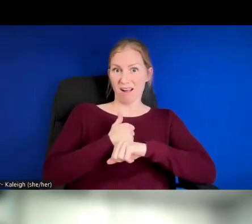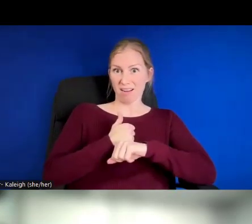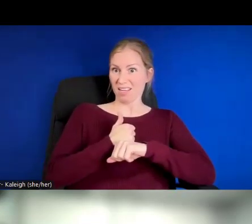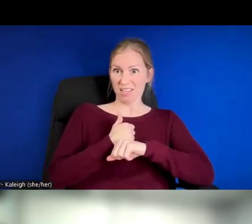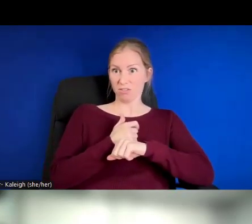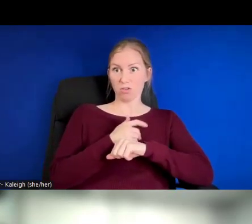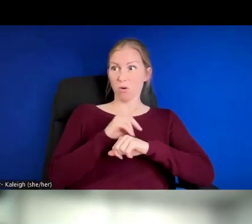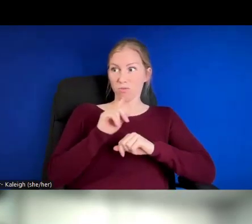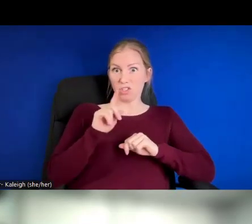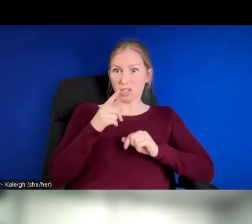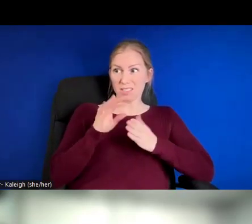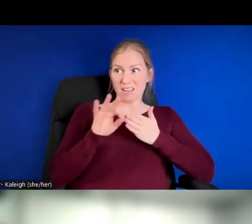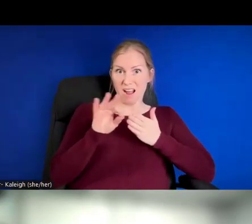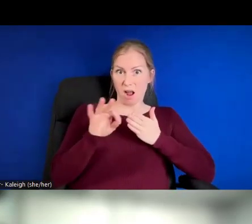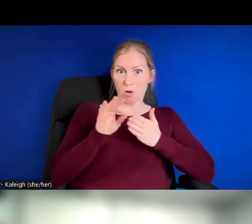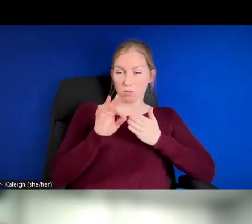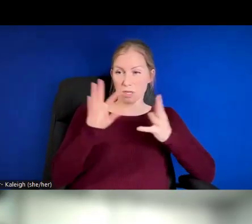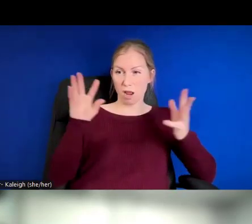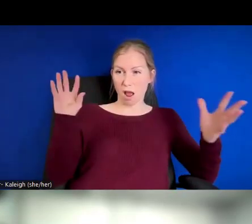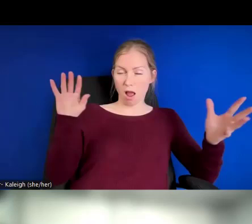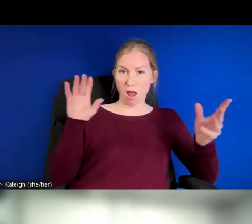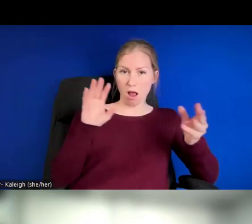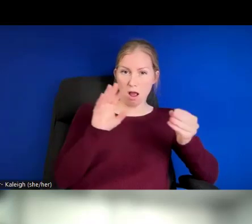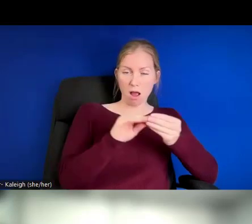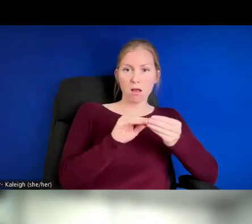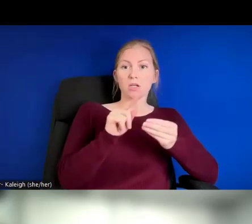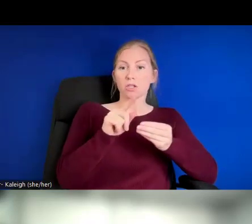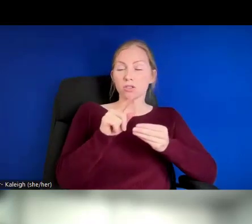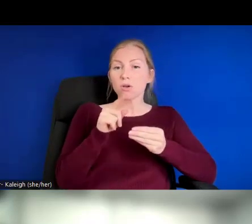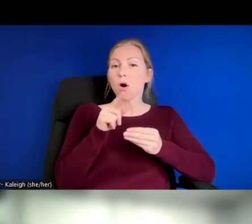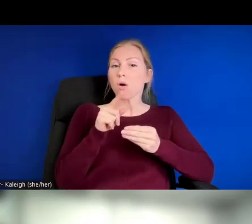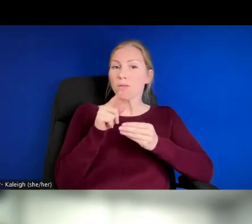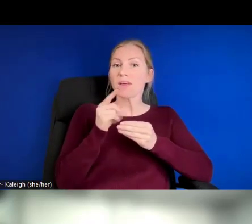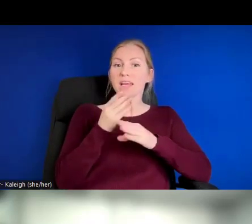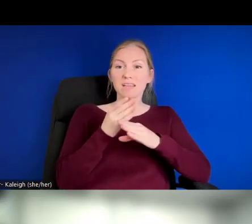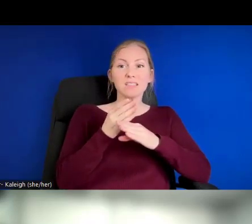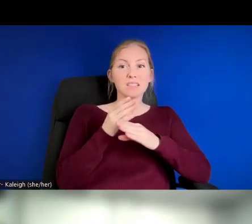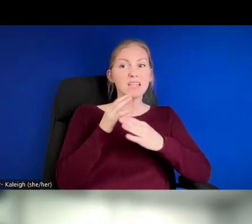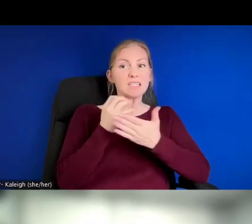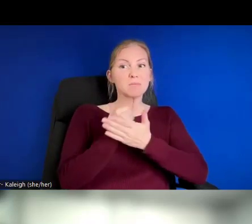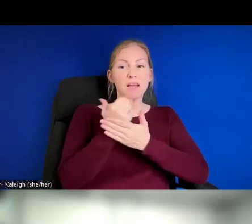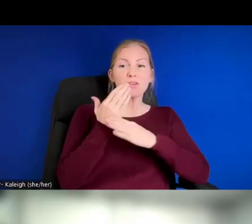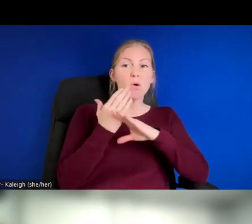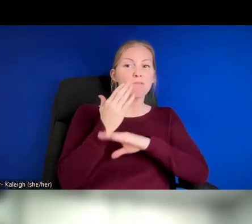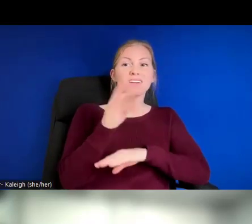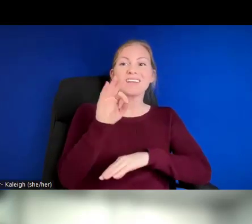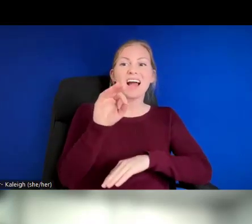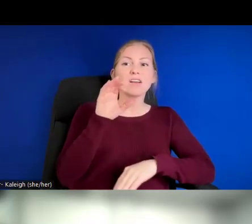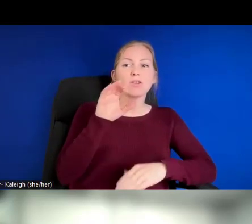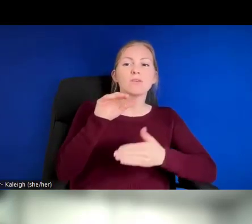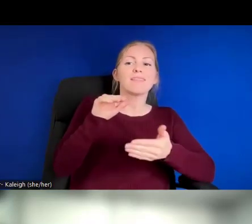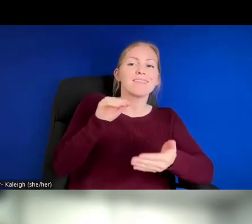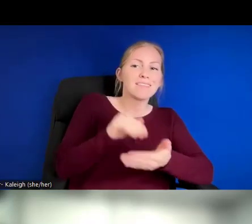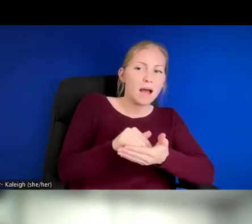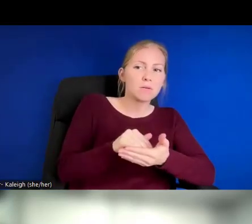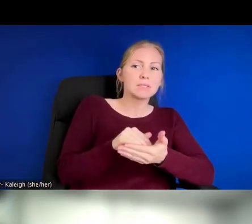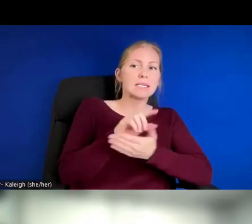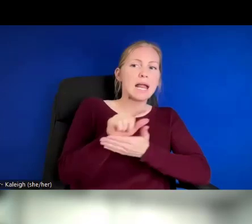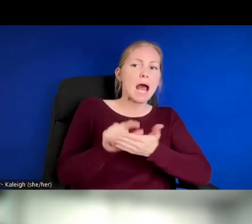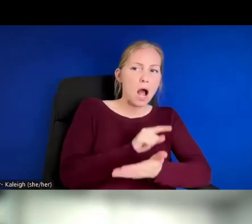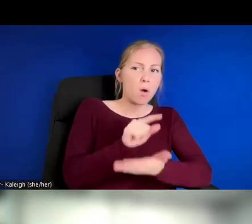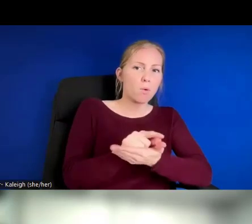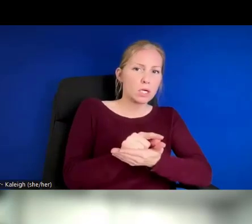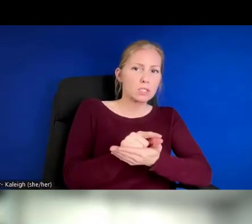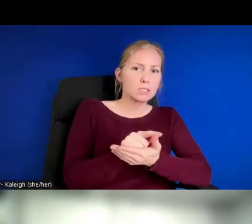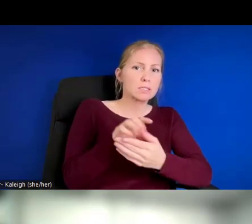Bridgewater spend a combined time of over 900,000 hours secluded in their cells, before counting any